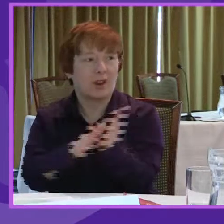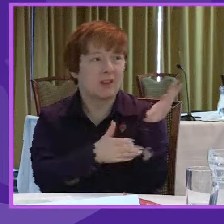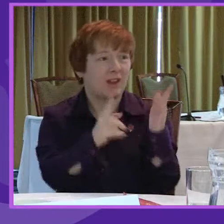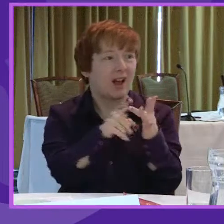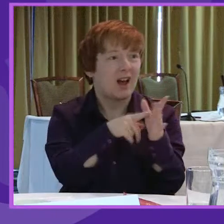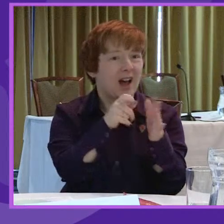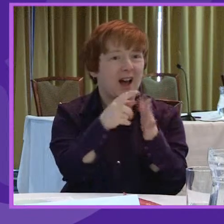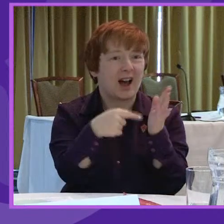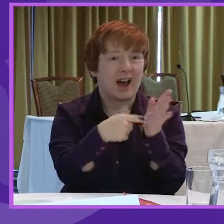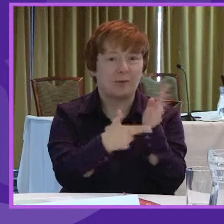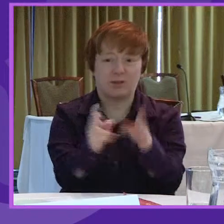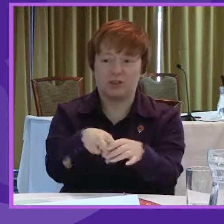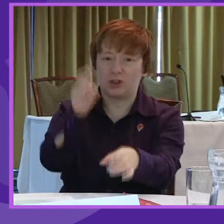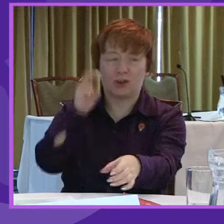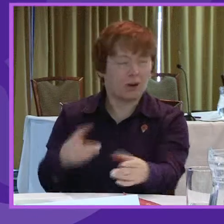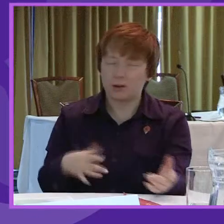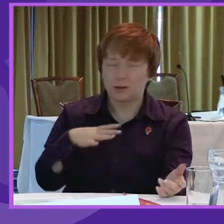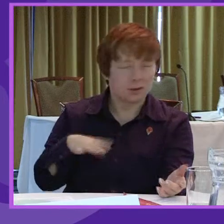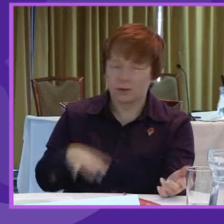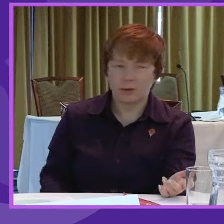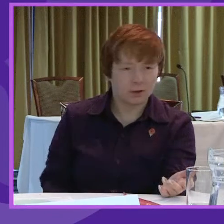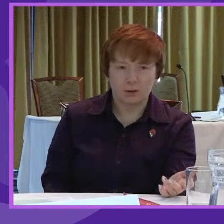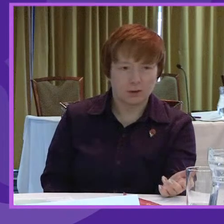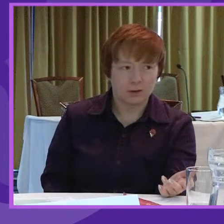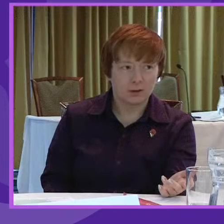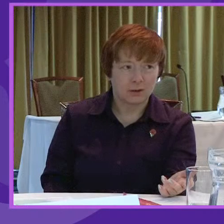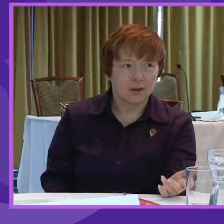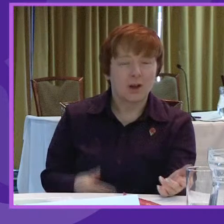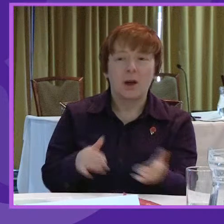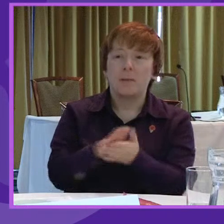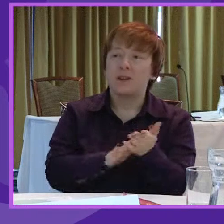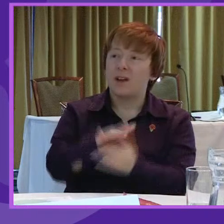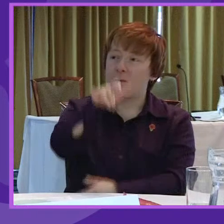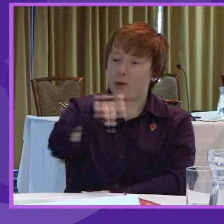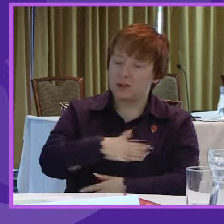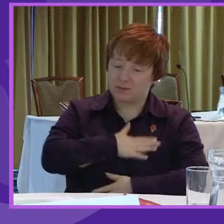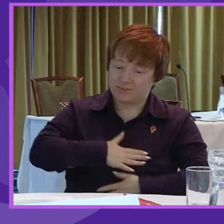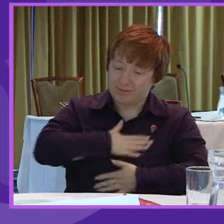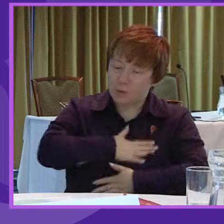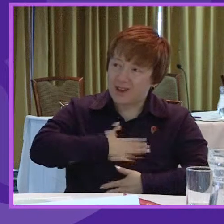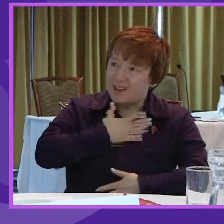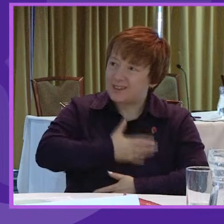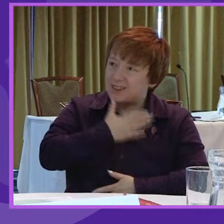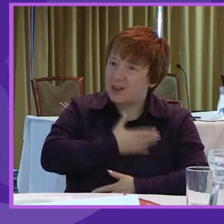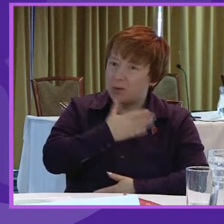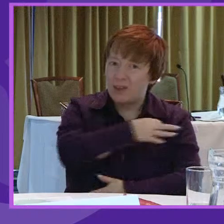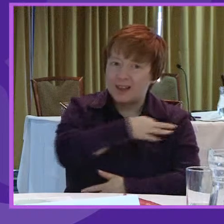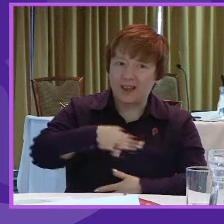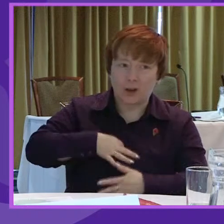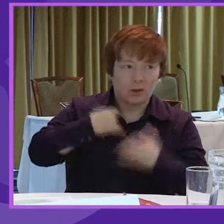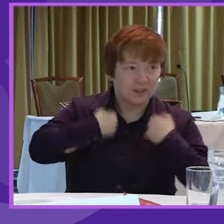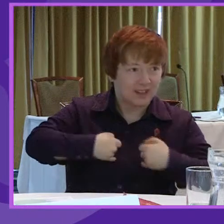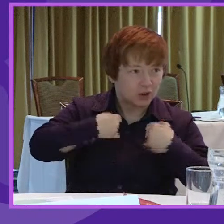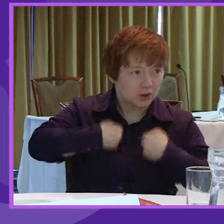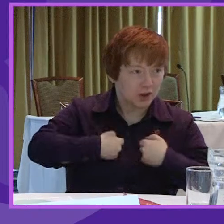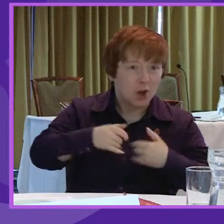We know that not everyone who's distressed and has a physical health condition will be experiencing clinical levels of anxiety or depression,